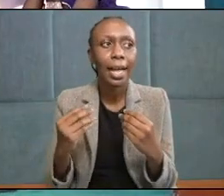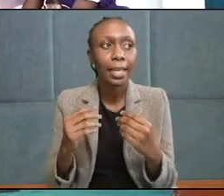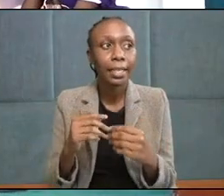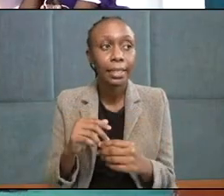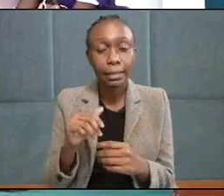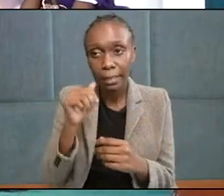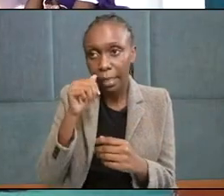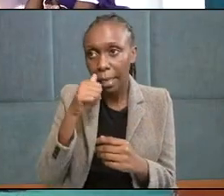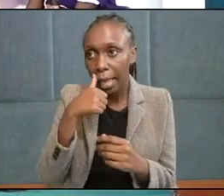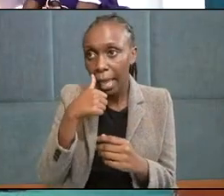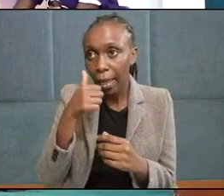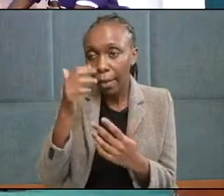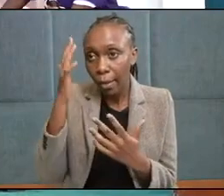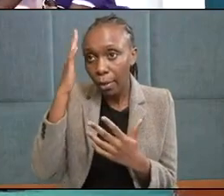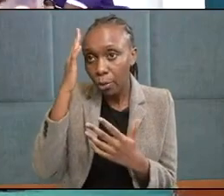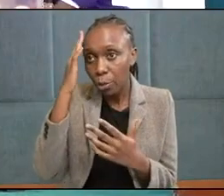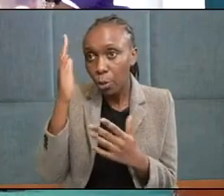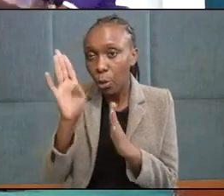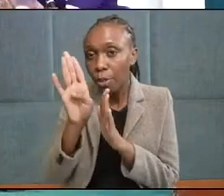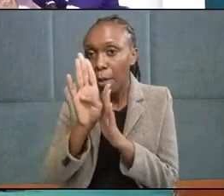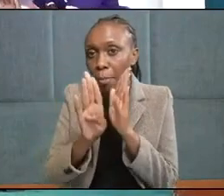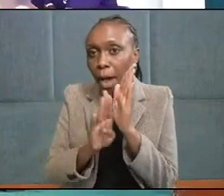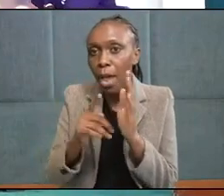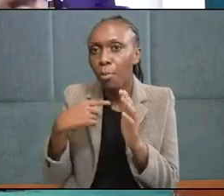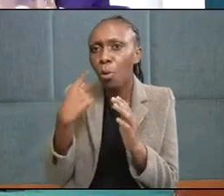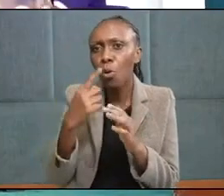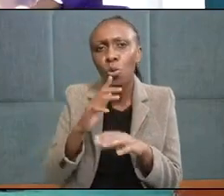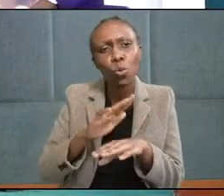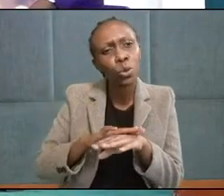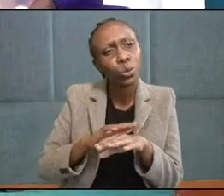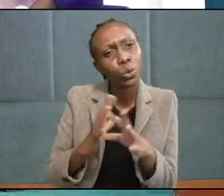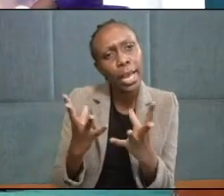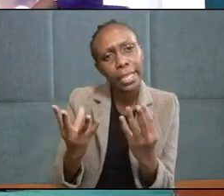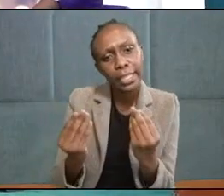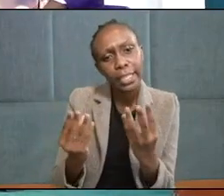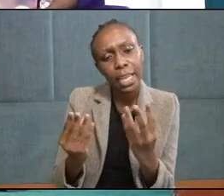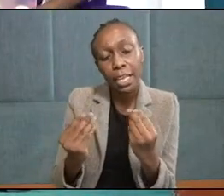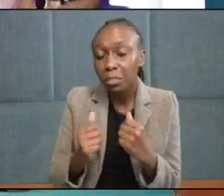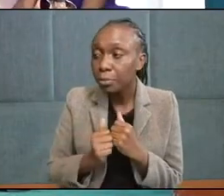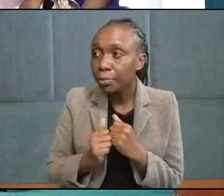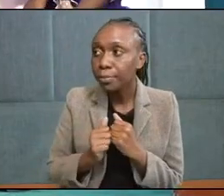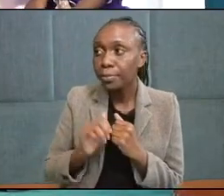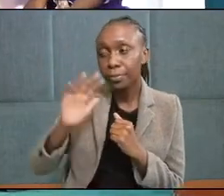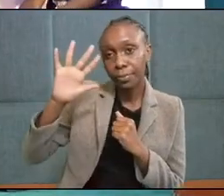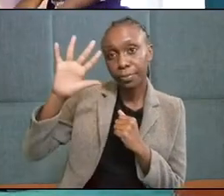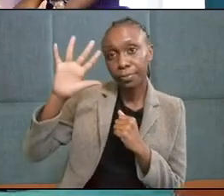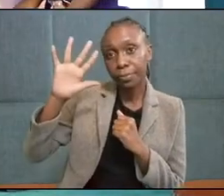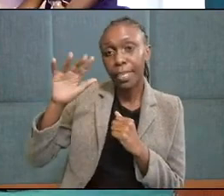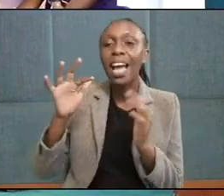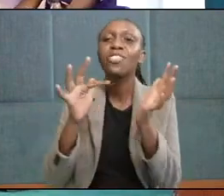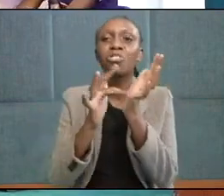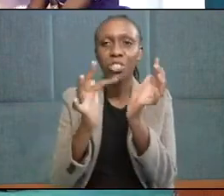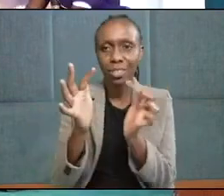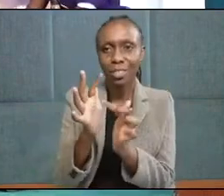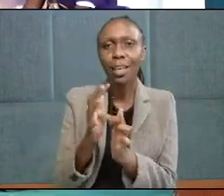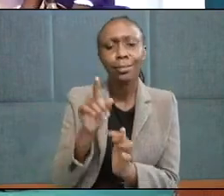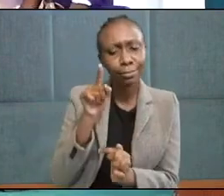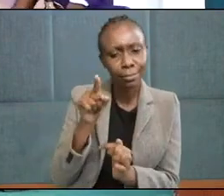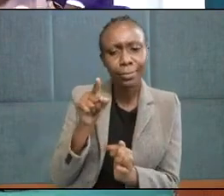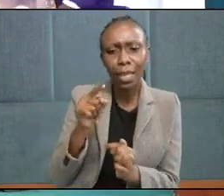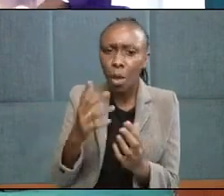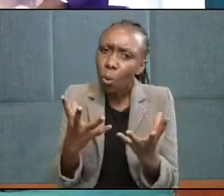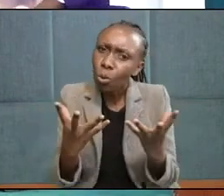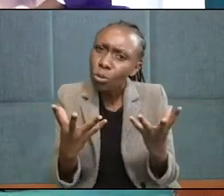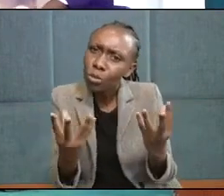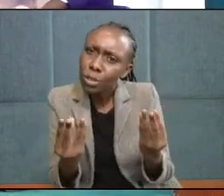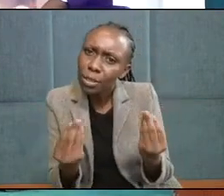Who knows anyone else in the Bible who was very gentle? Yes, Layla? Jesus. Jesus was gentle. How